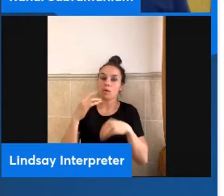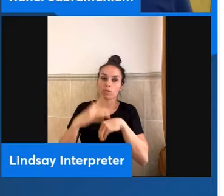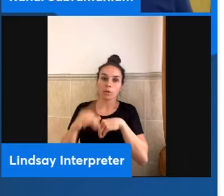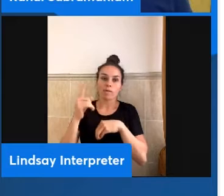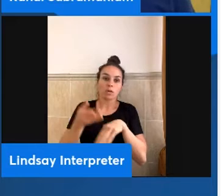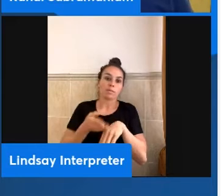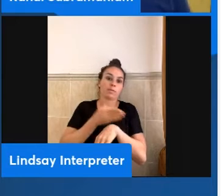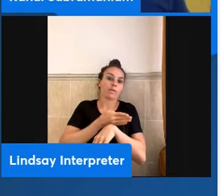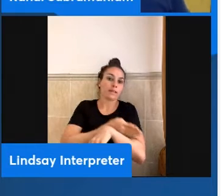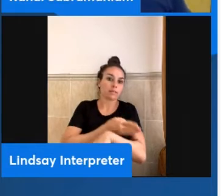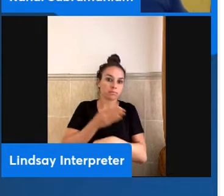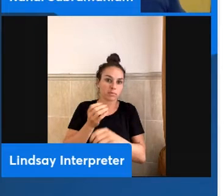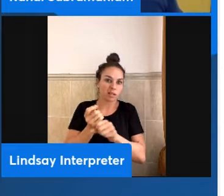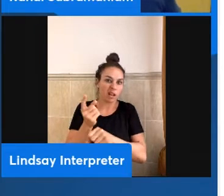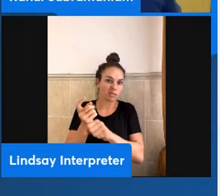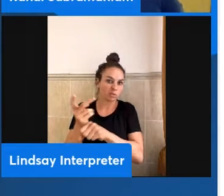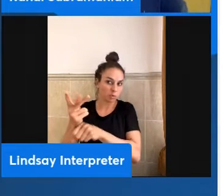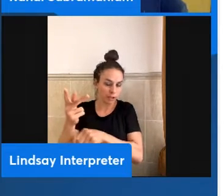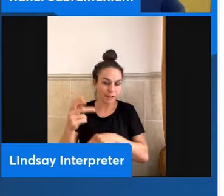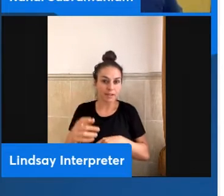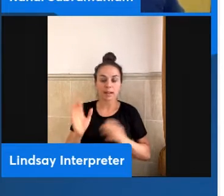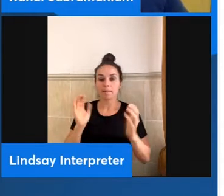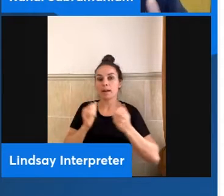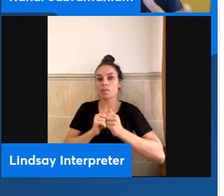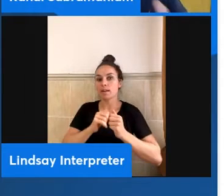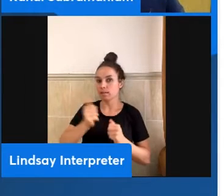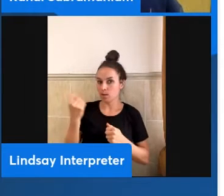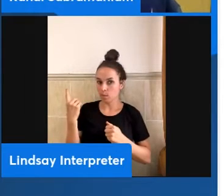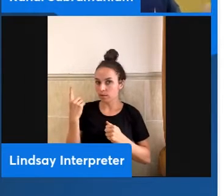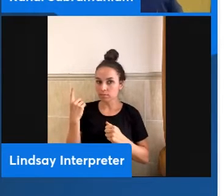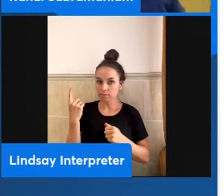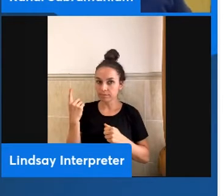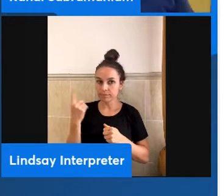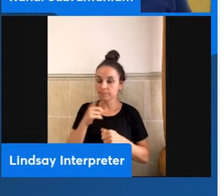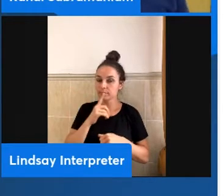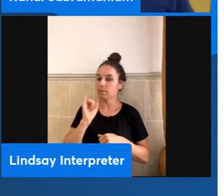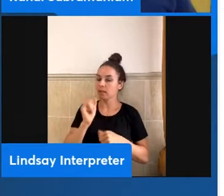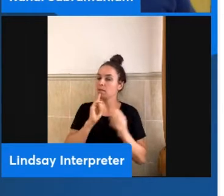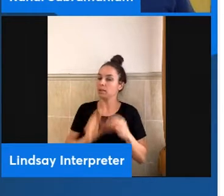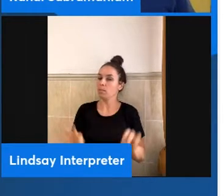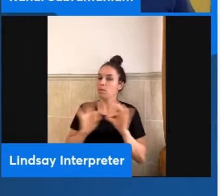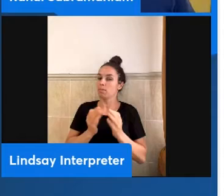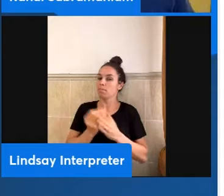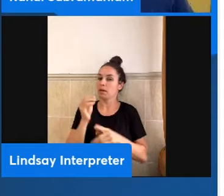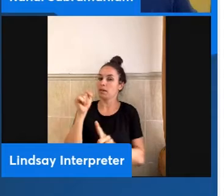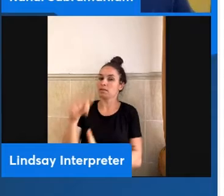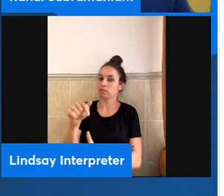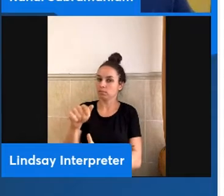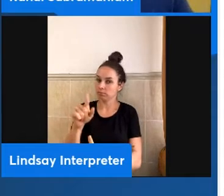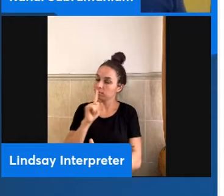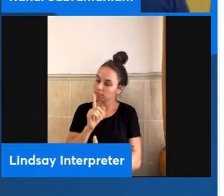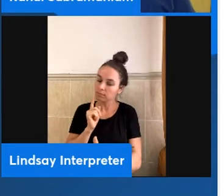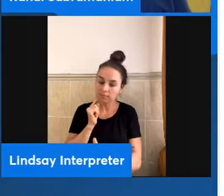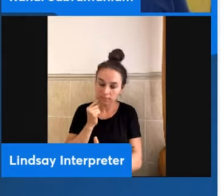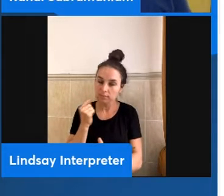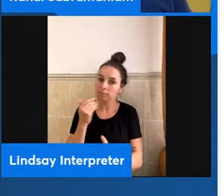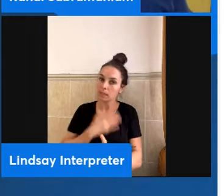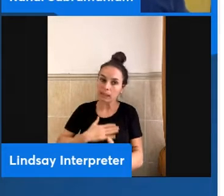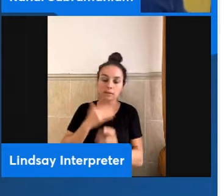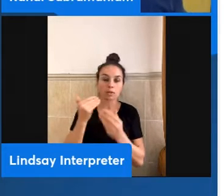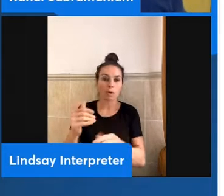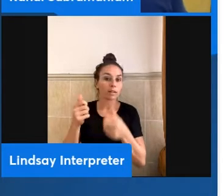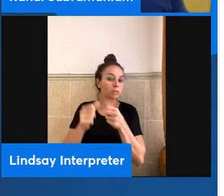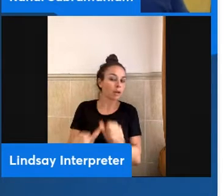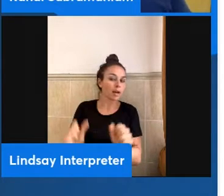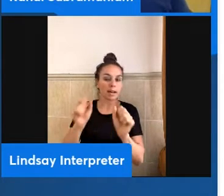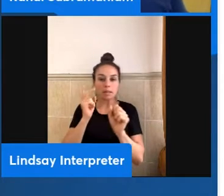improvements over the next few years compared to x86 that really is the bet you want to make. So please go ahead and try it out, see